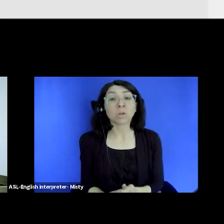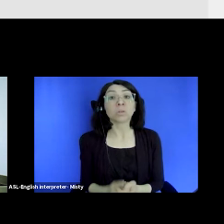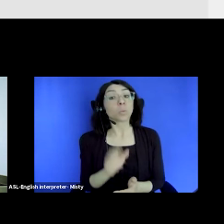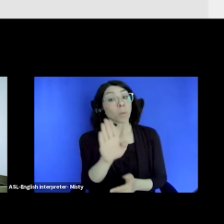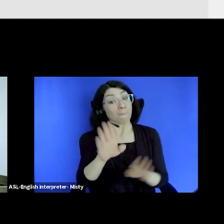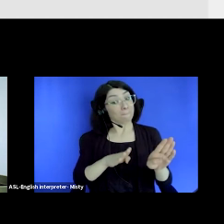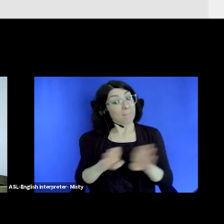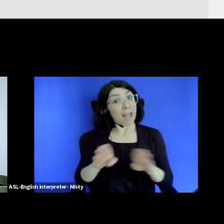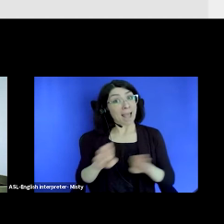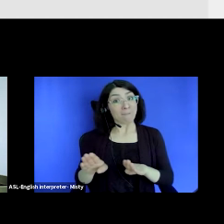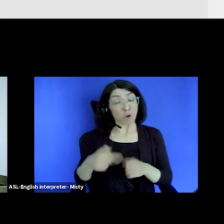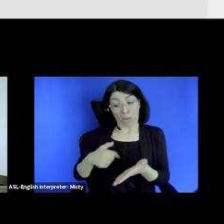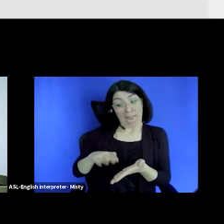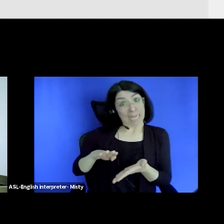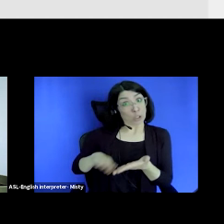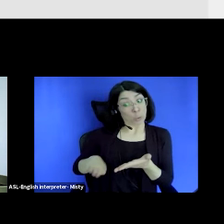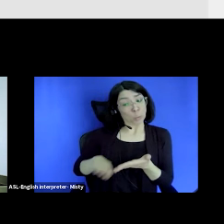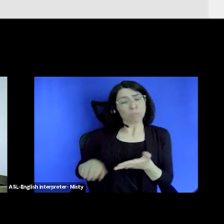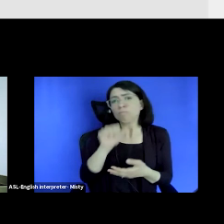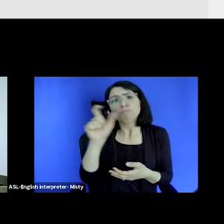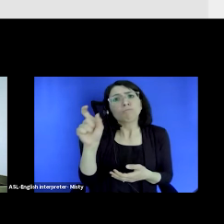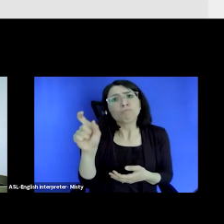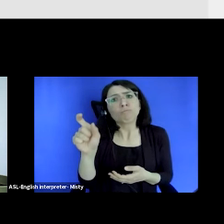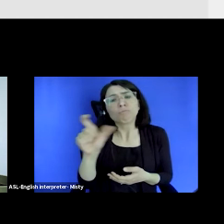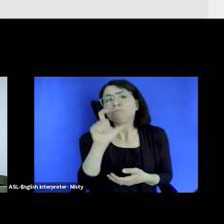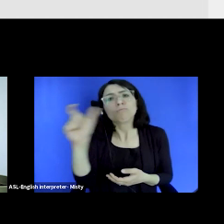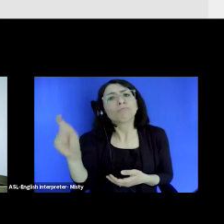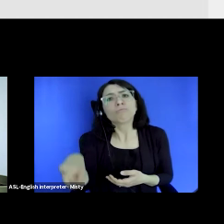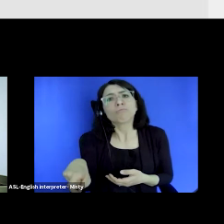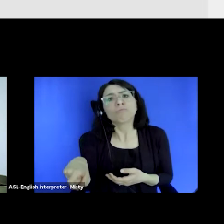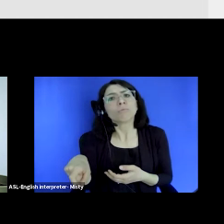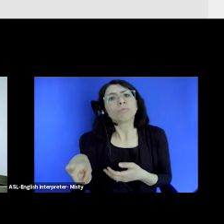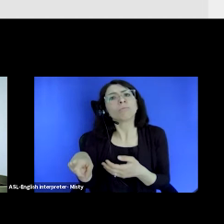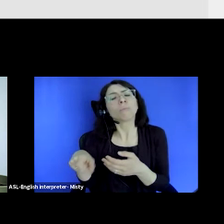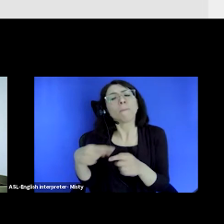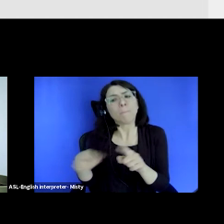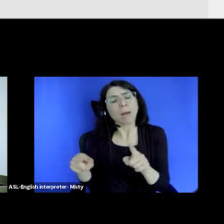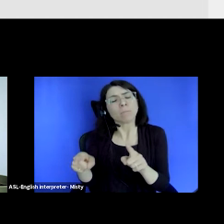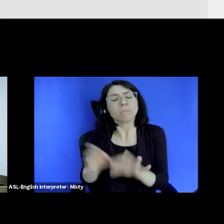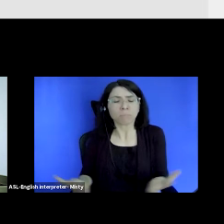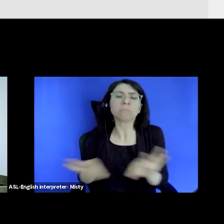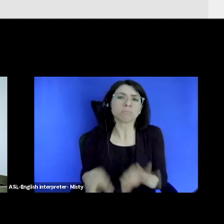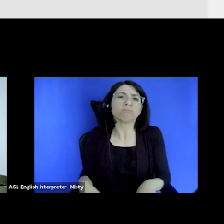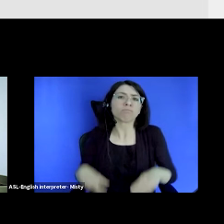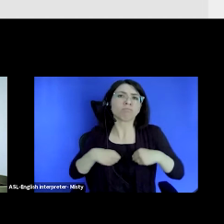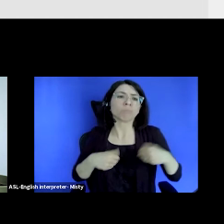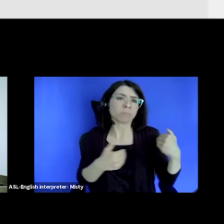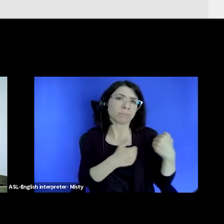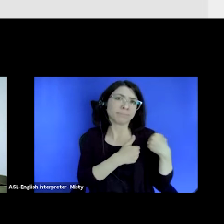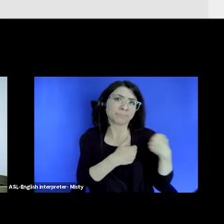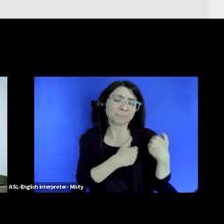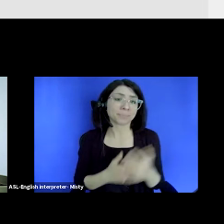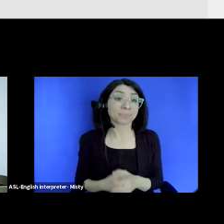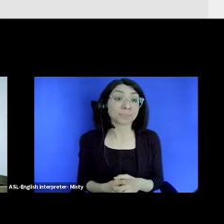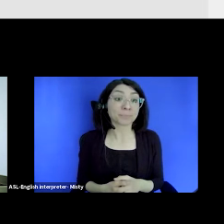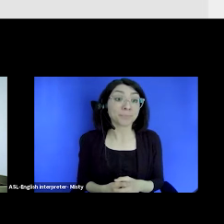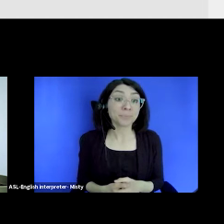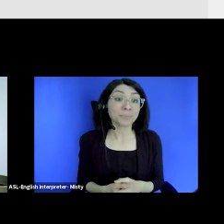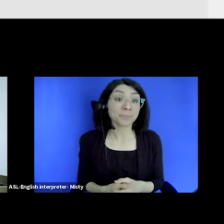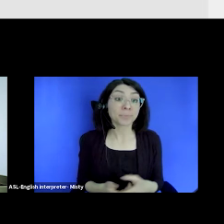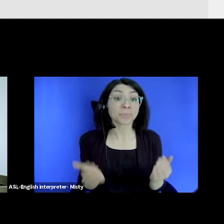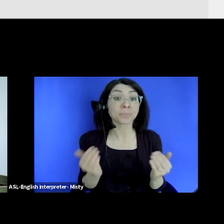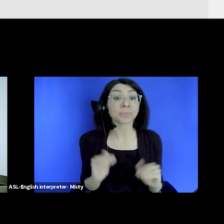you do need to take responsibility for that behavior. You have the right to judge if you are responsible for finding solutions